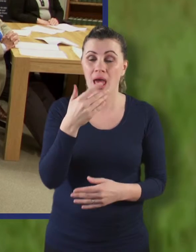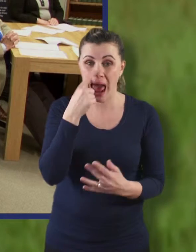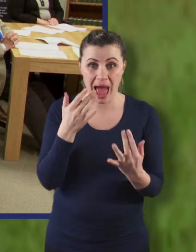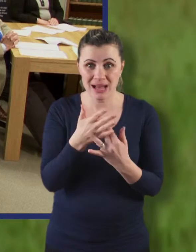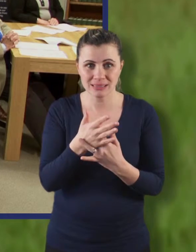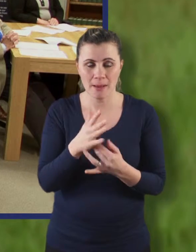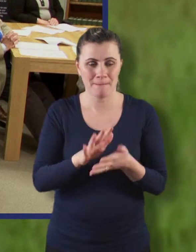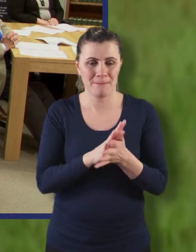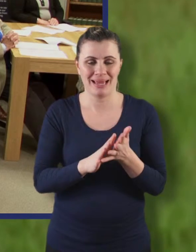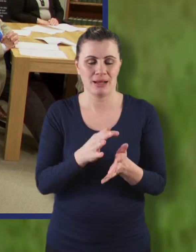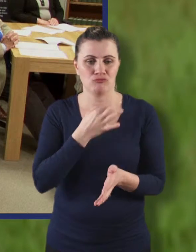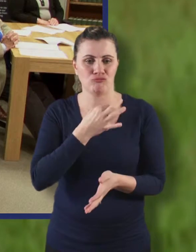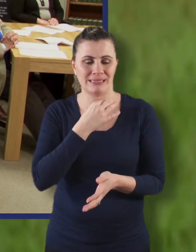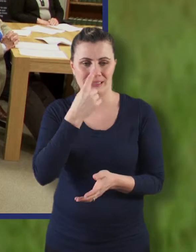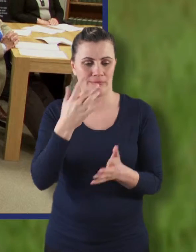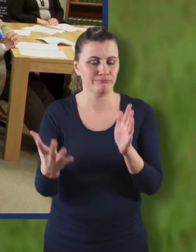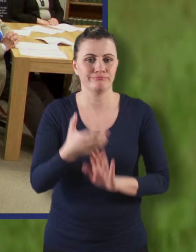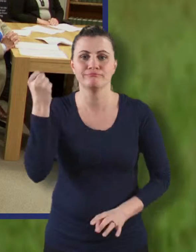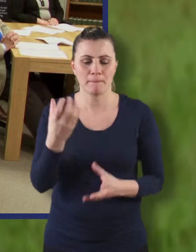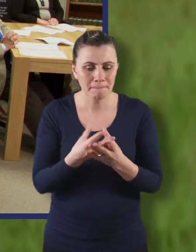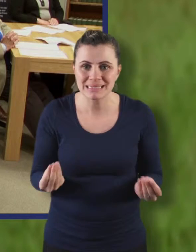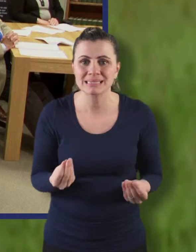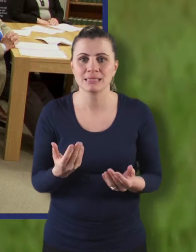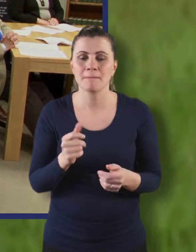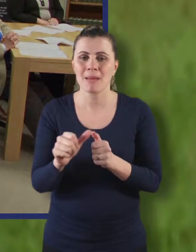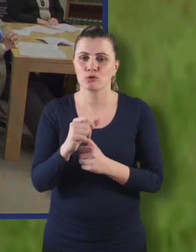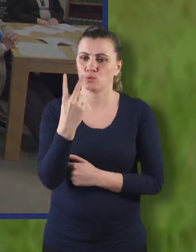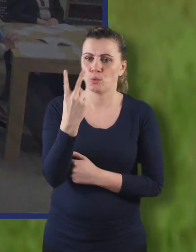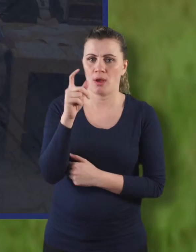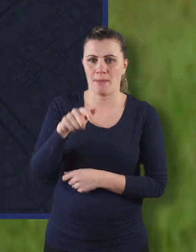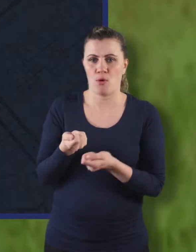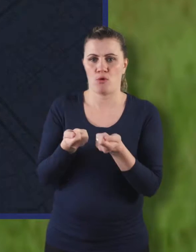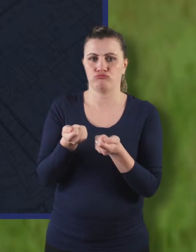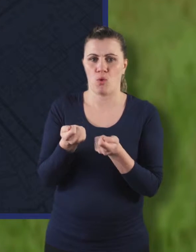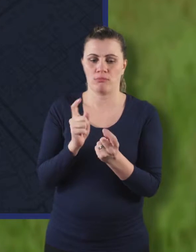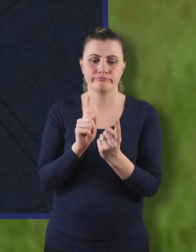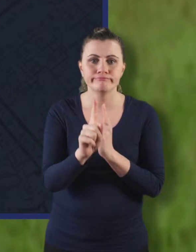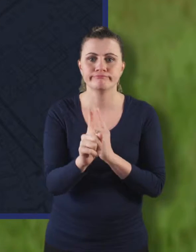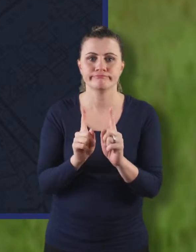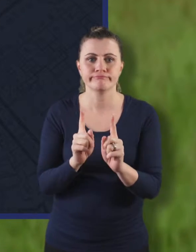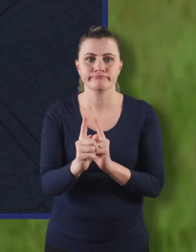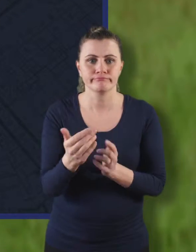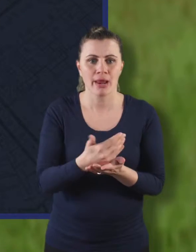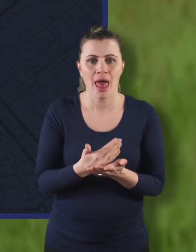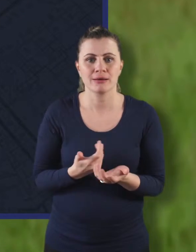make sure that not everybody has access, because that will limit the amount of control you have over that collection.